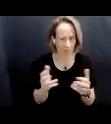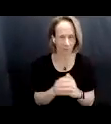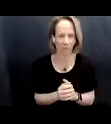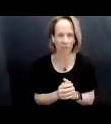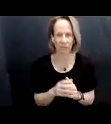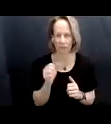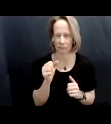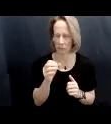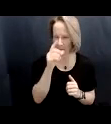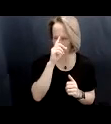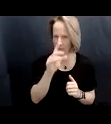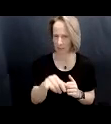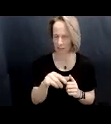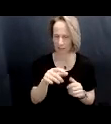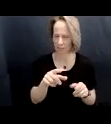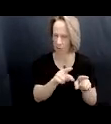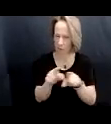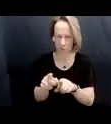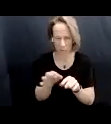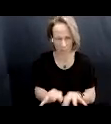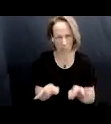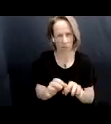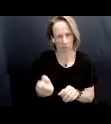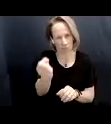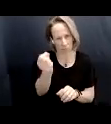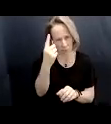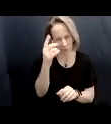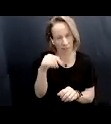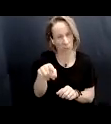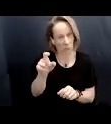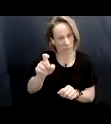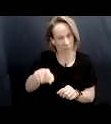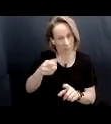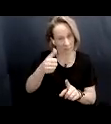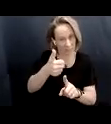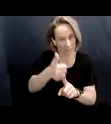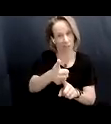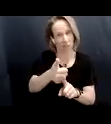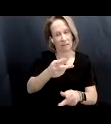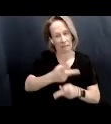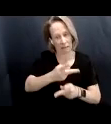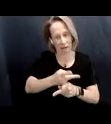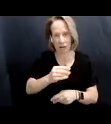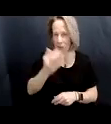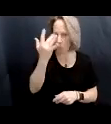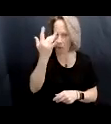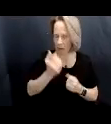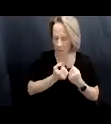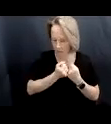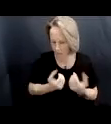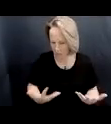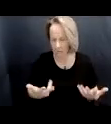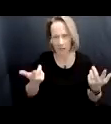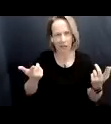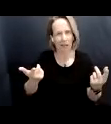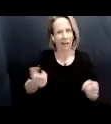really important to understanding the need for self-care, why burnout is so prevalent, and especially how